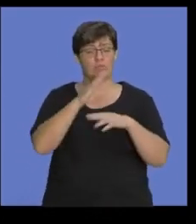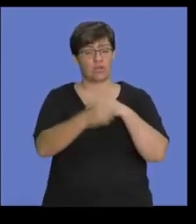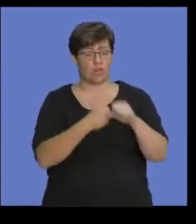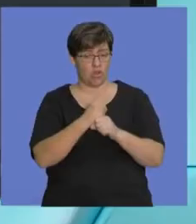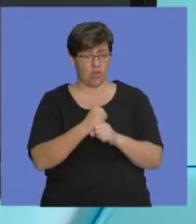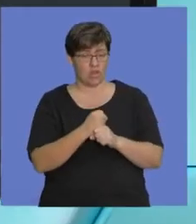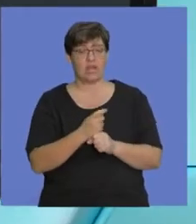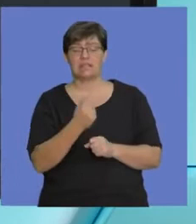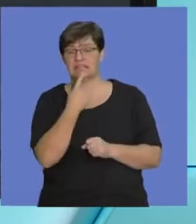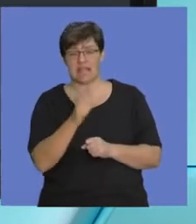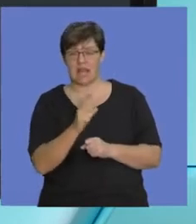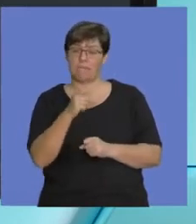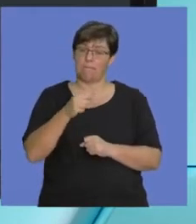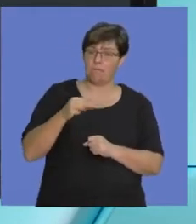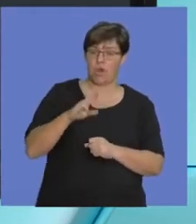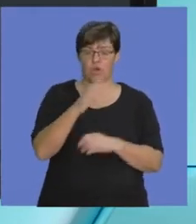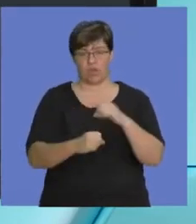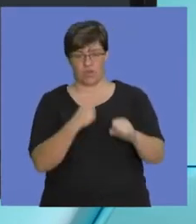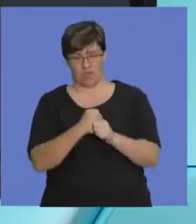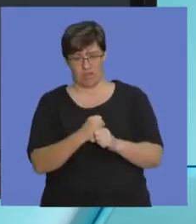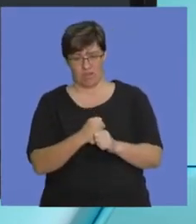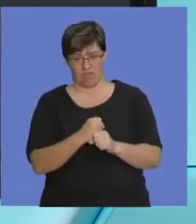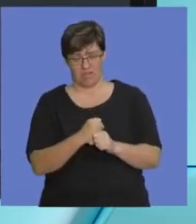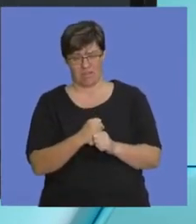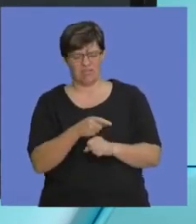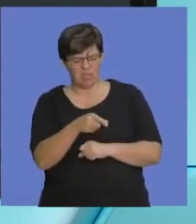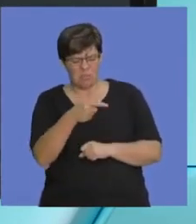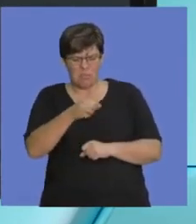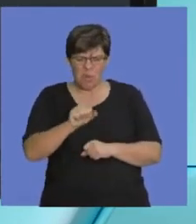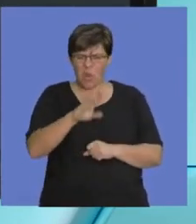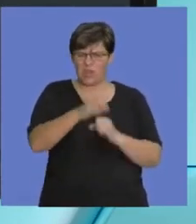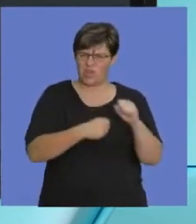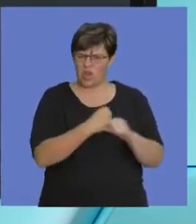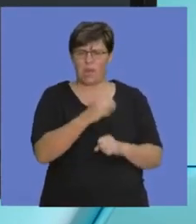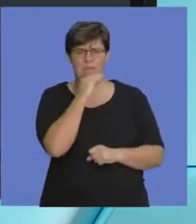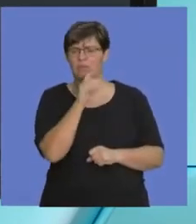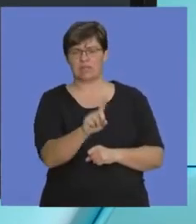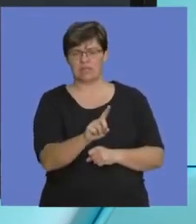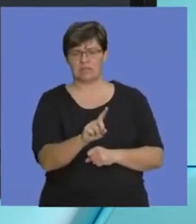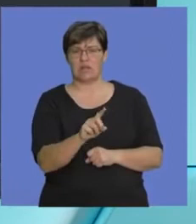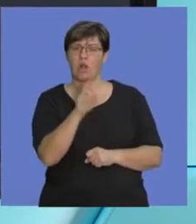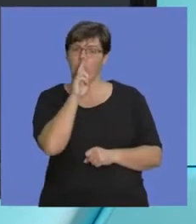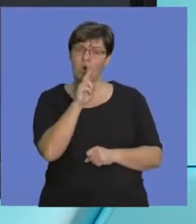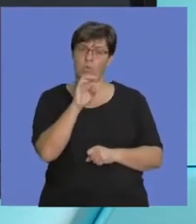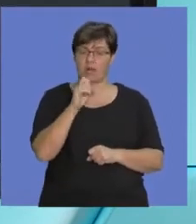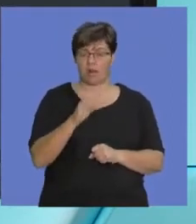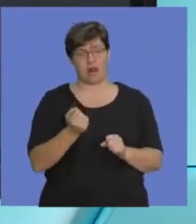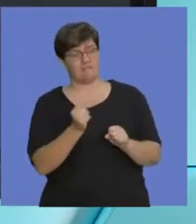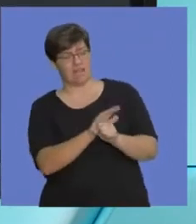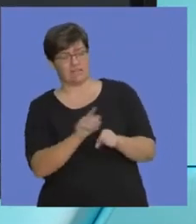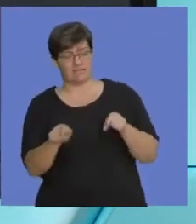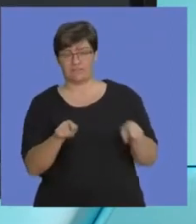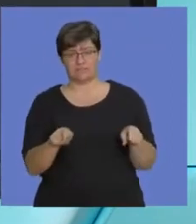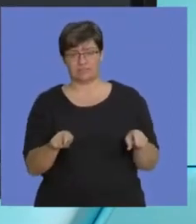said at the end it says per year. What this specifically means is we don't look at nominal and